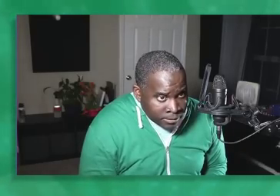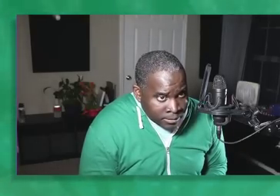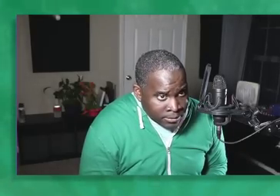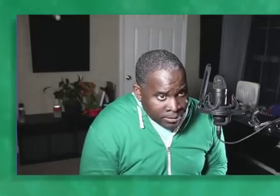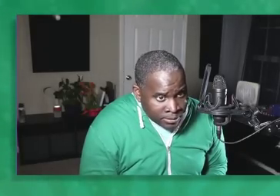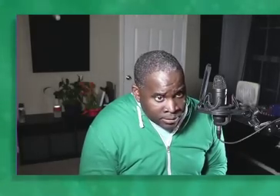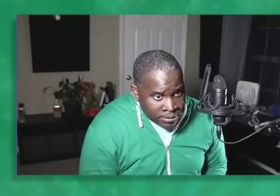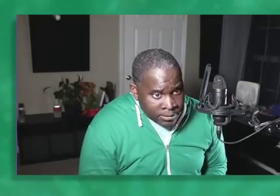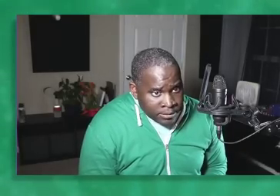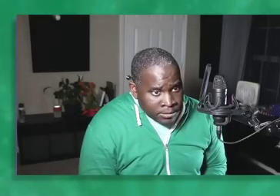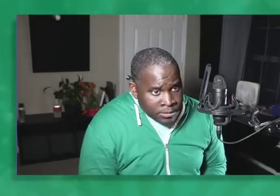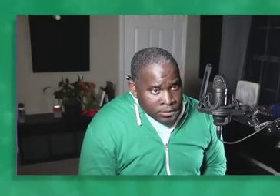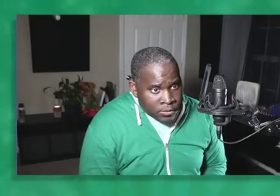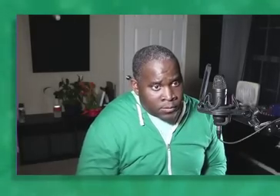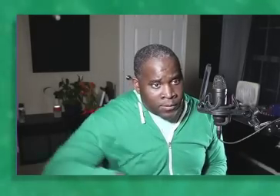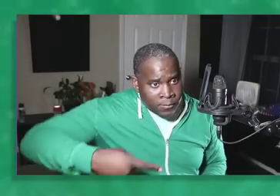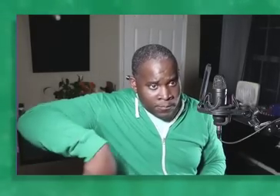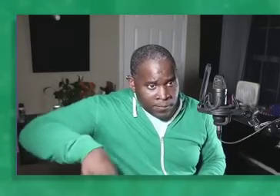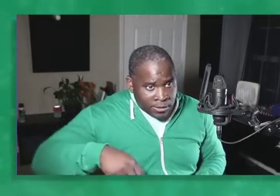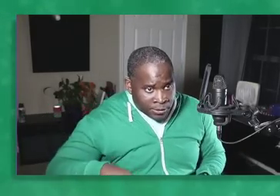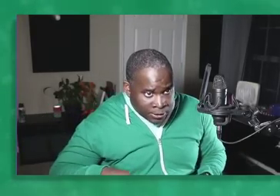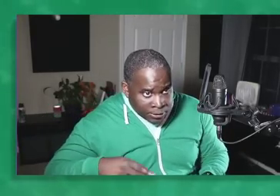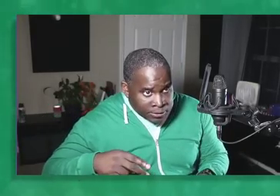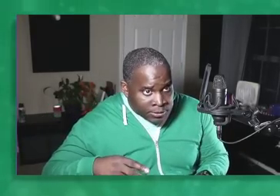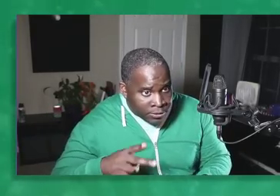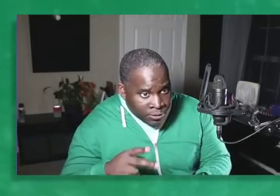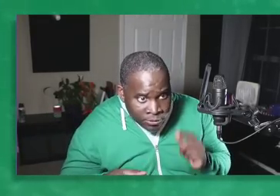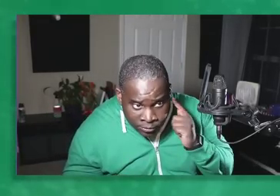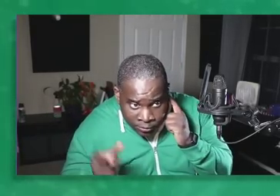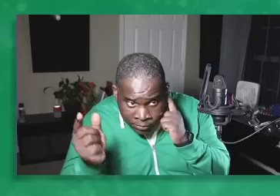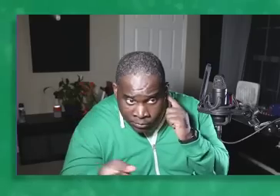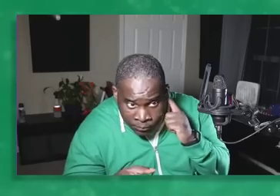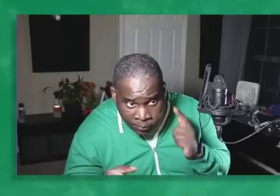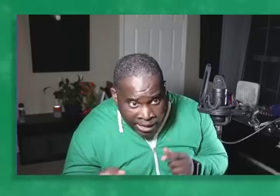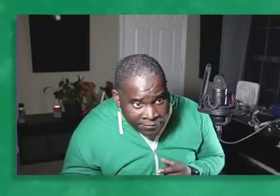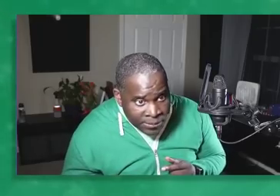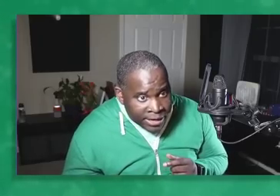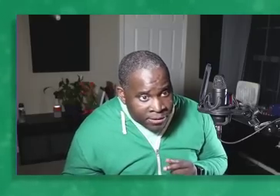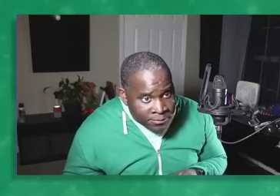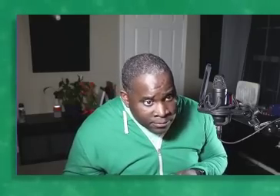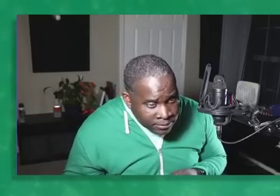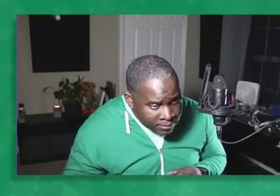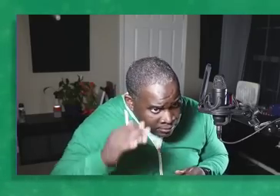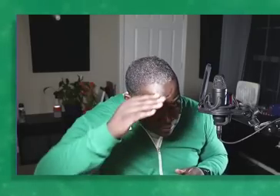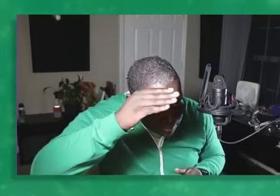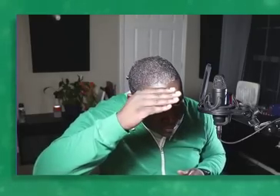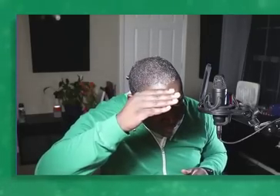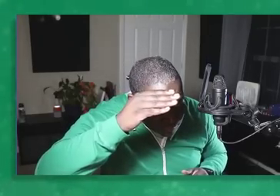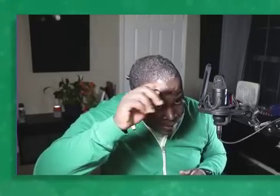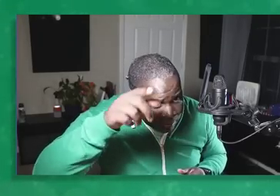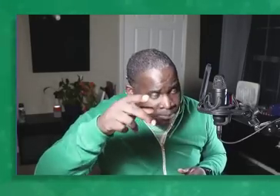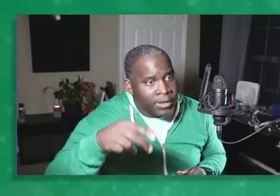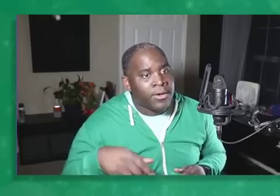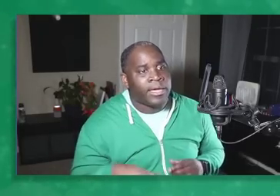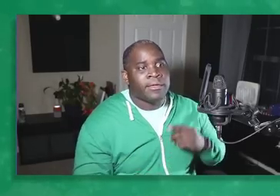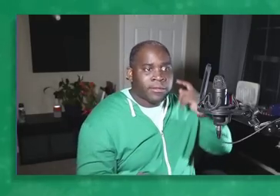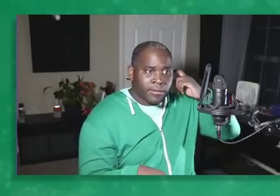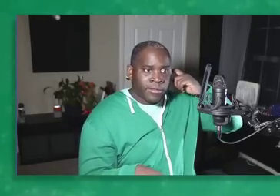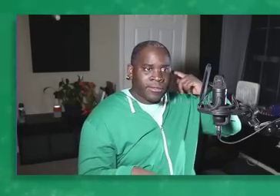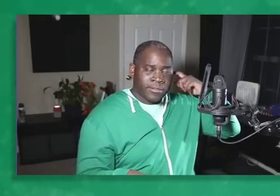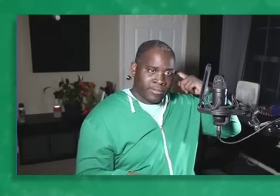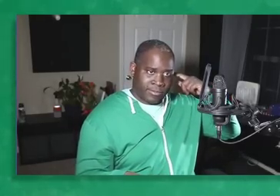If the elf realizes we followed them, we follow her. She'll take the prince's lives. We have to be careful. We need to be careful.